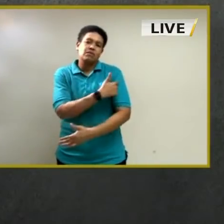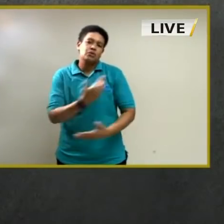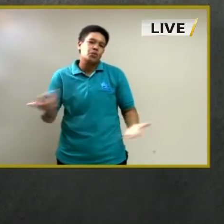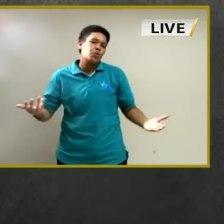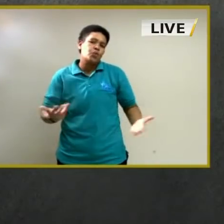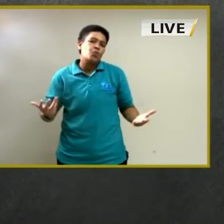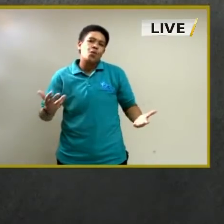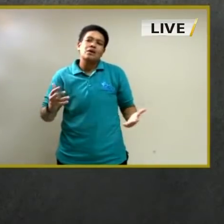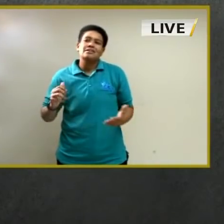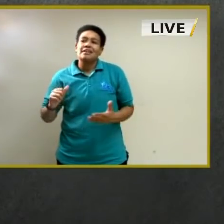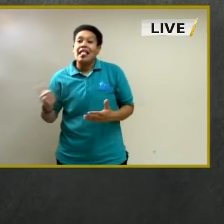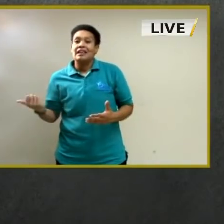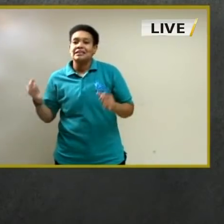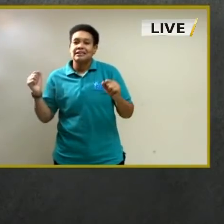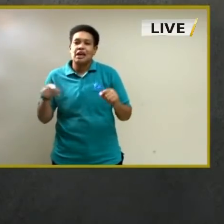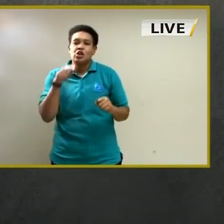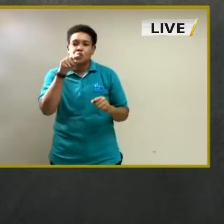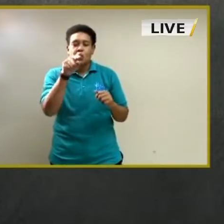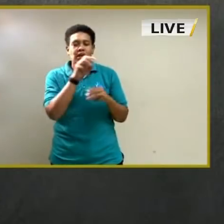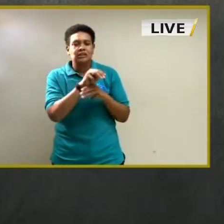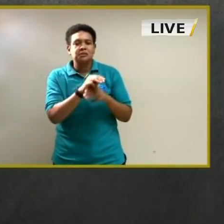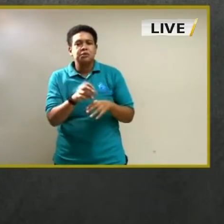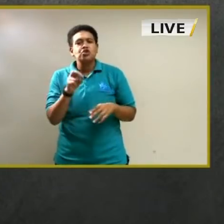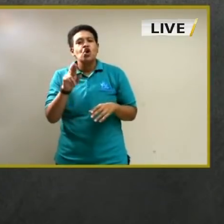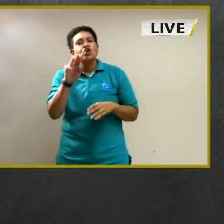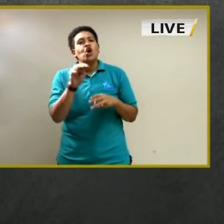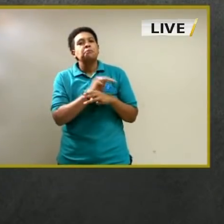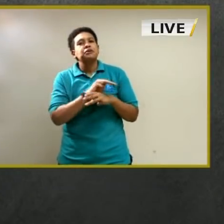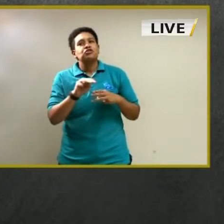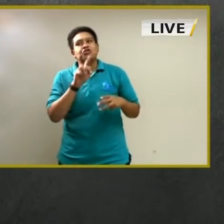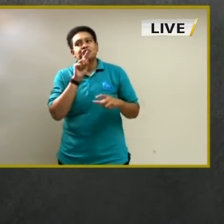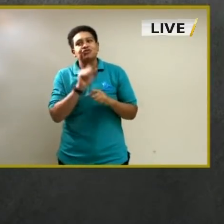What else can you as minister or your ministry do